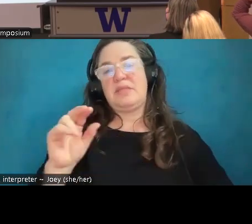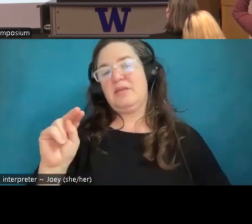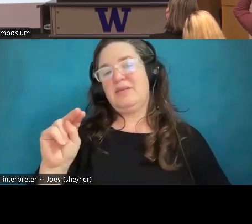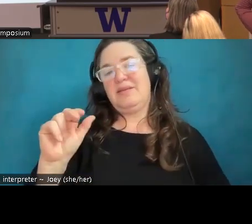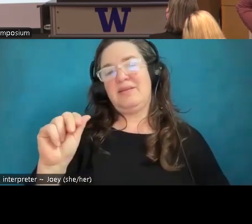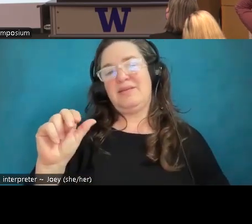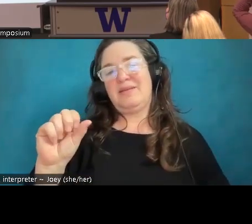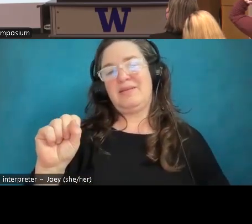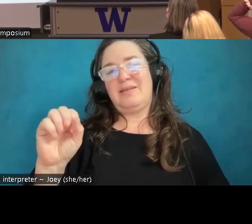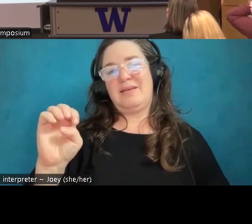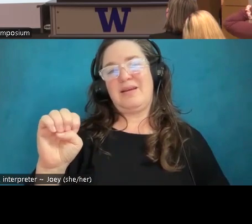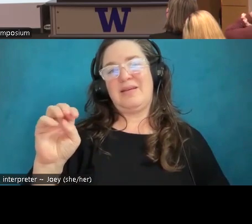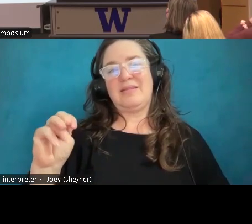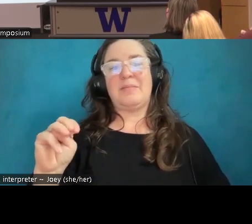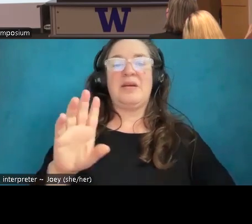Science, Engineering